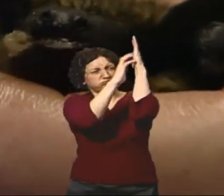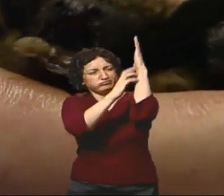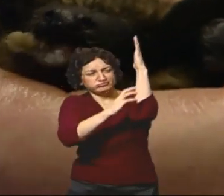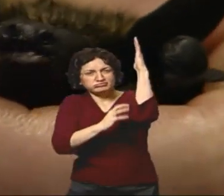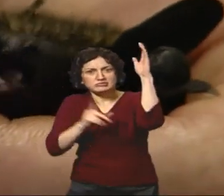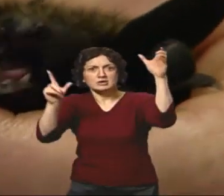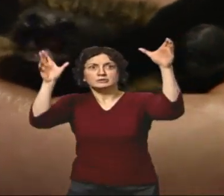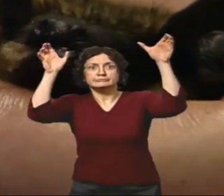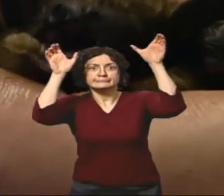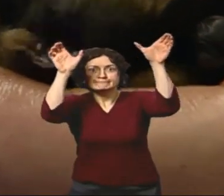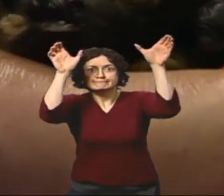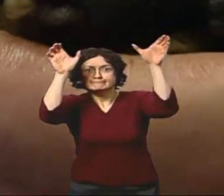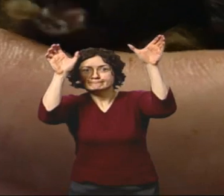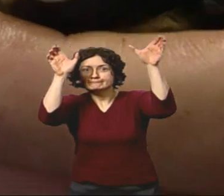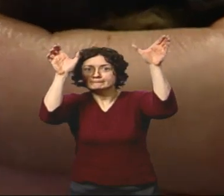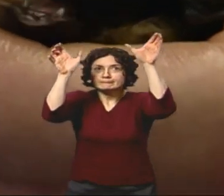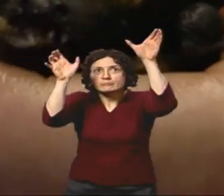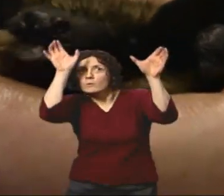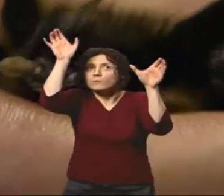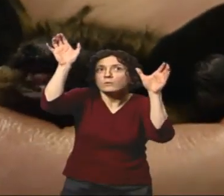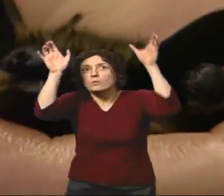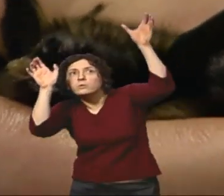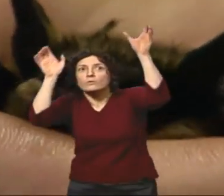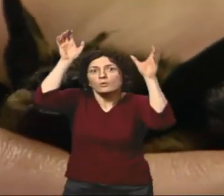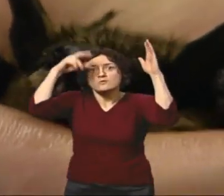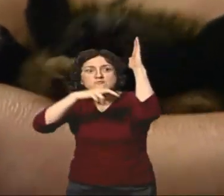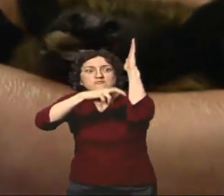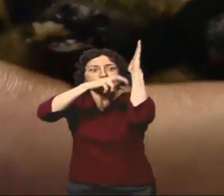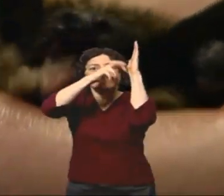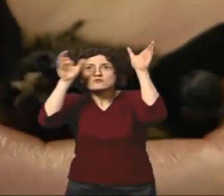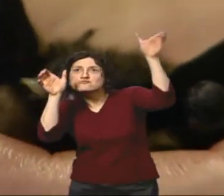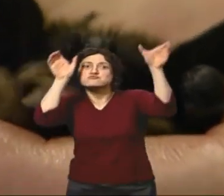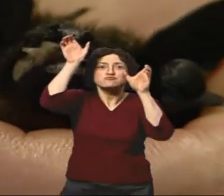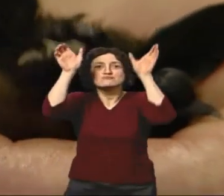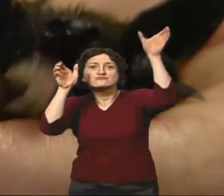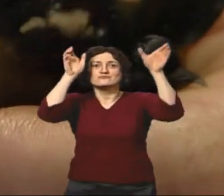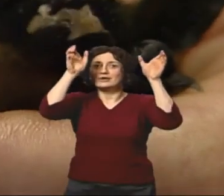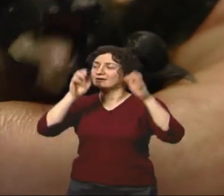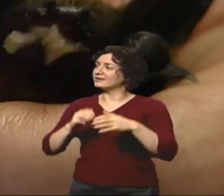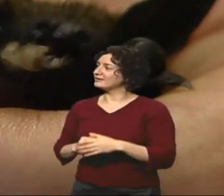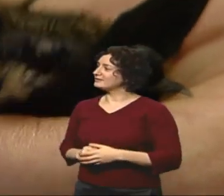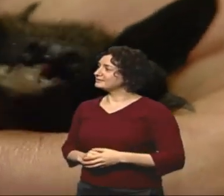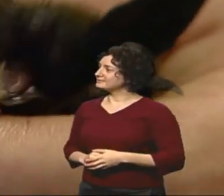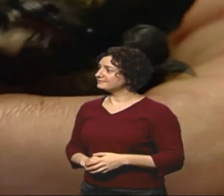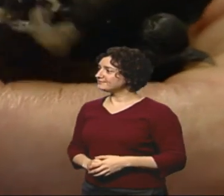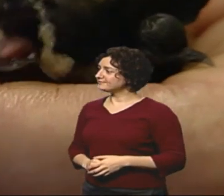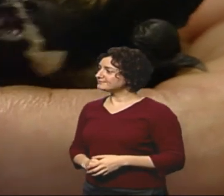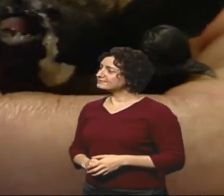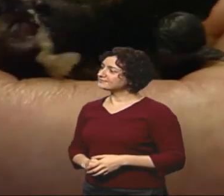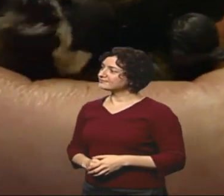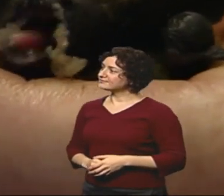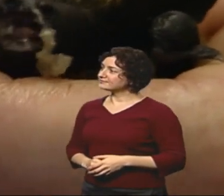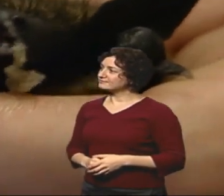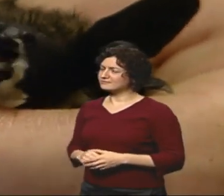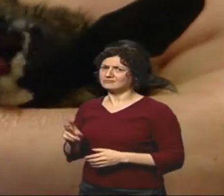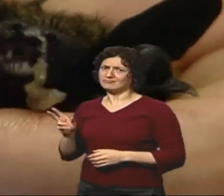rough bark, and very suitable for clinging on, especially when they're moving about. And certainly on the serentine bats,